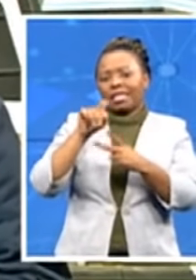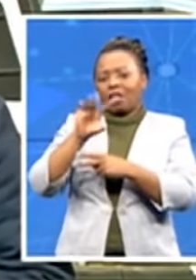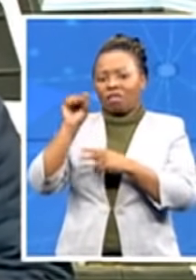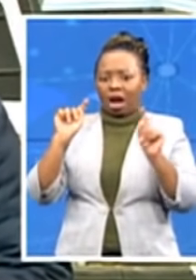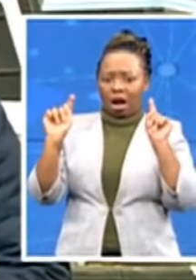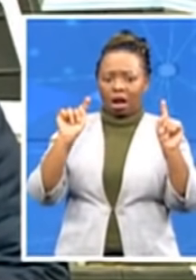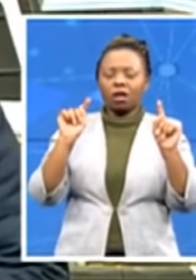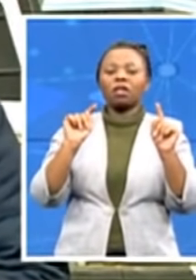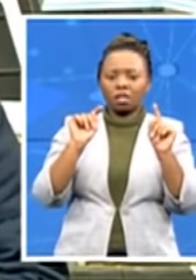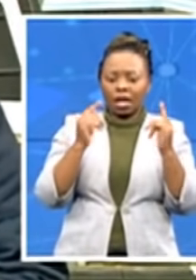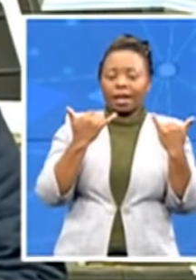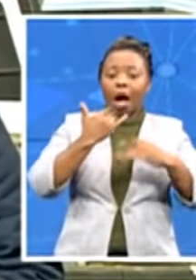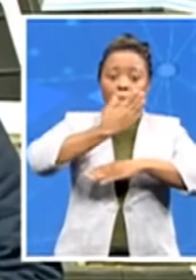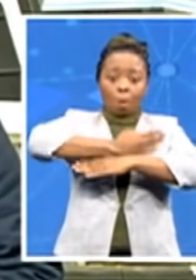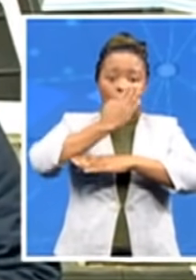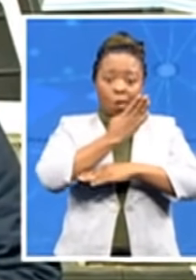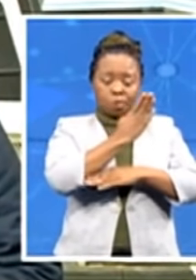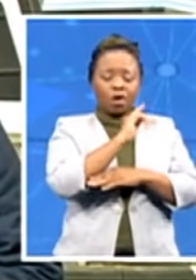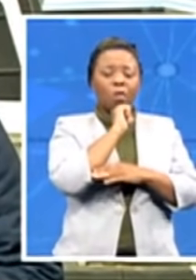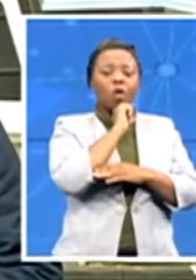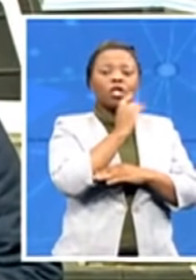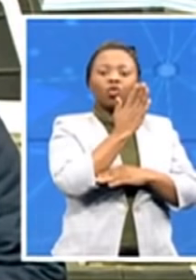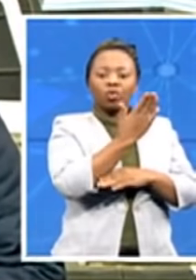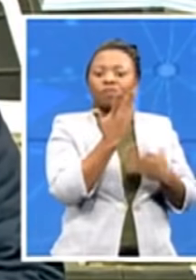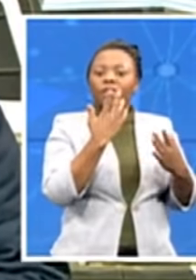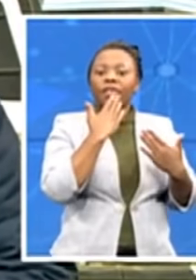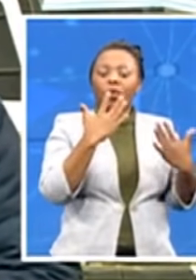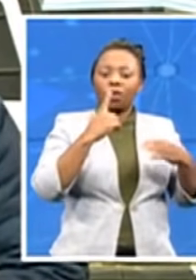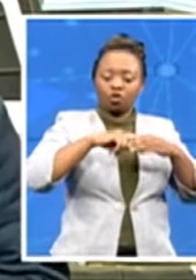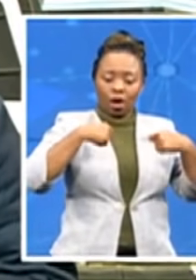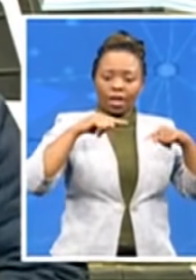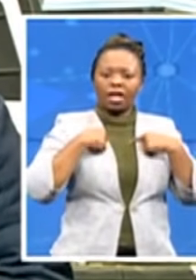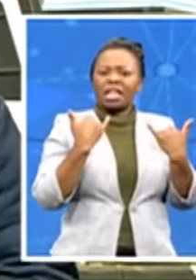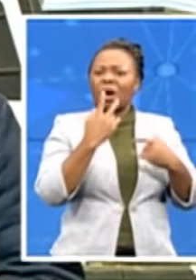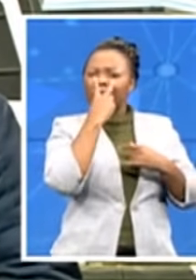to you, Lutendo. Thank you so much for joining us. What have you seen at the border post?